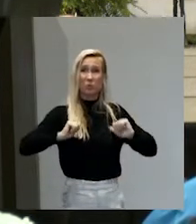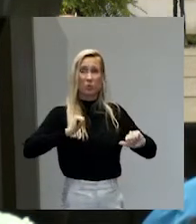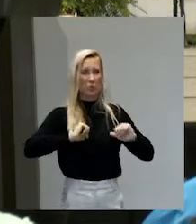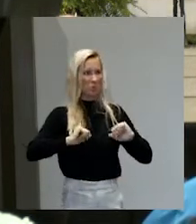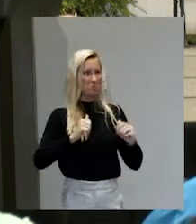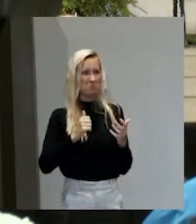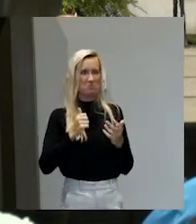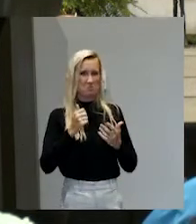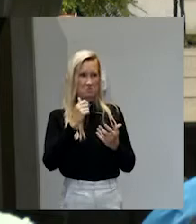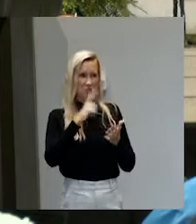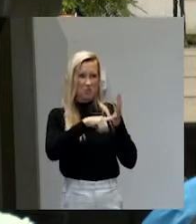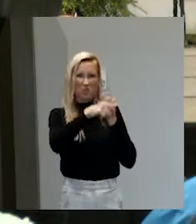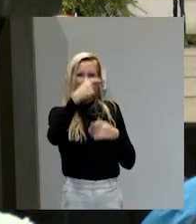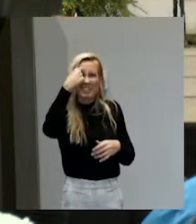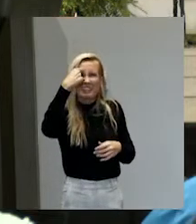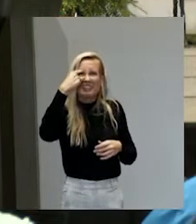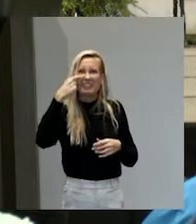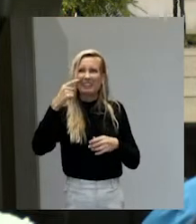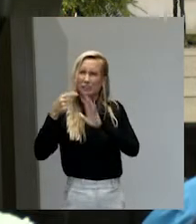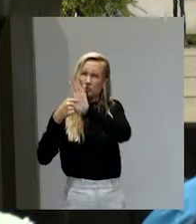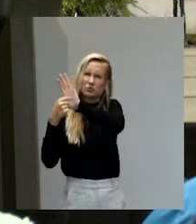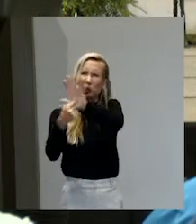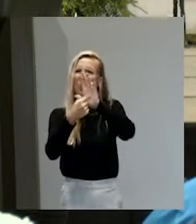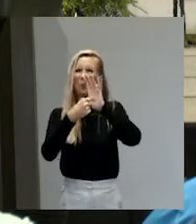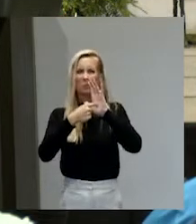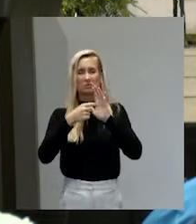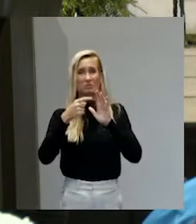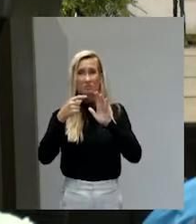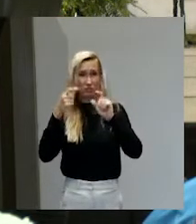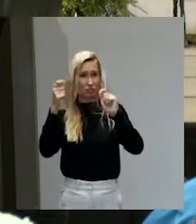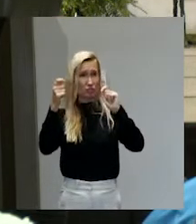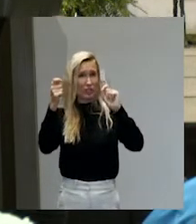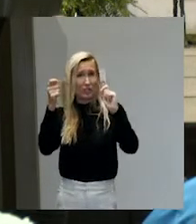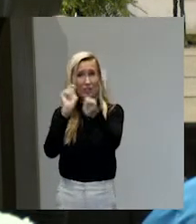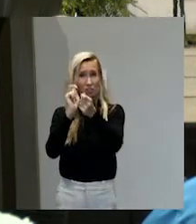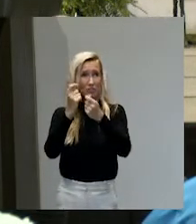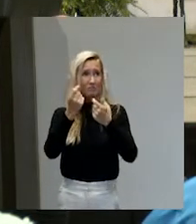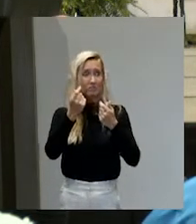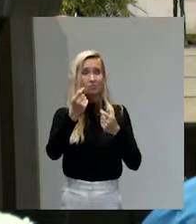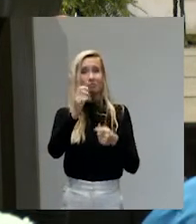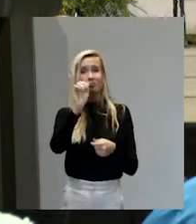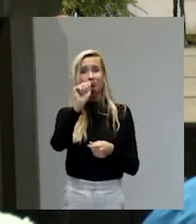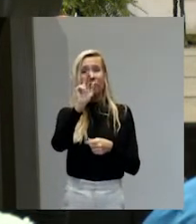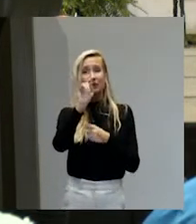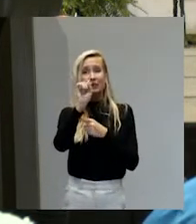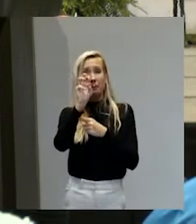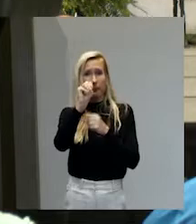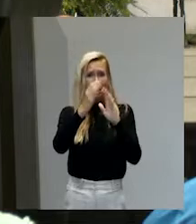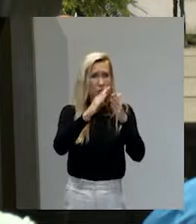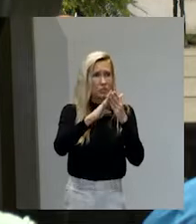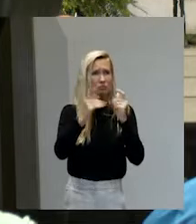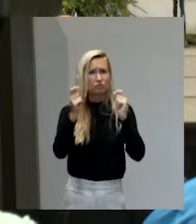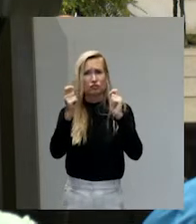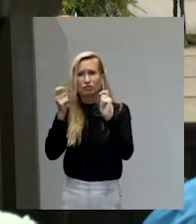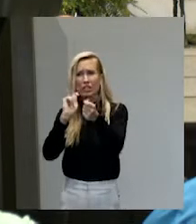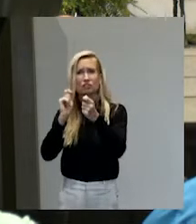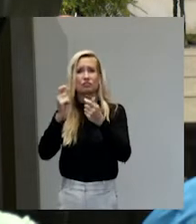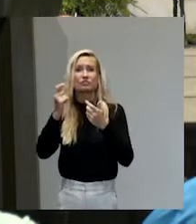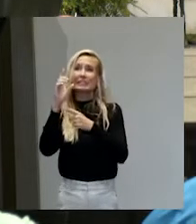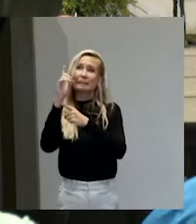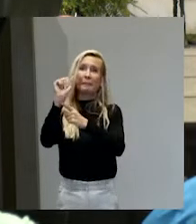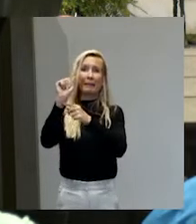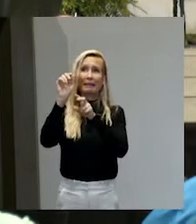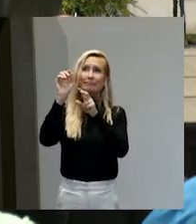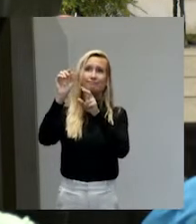community, but the disability community? I could speculate some, but I'll say